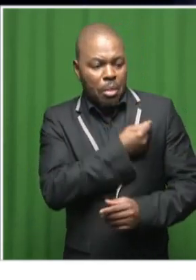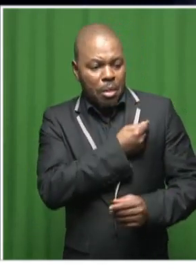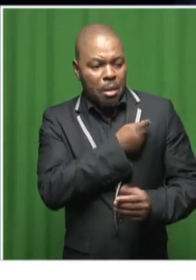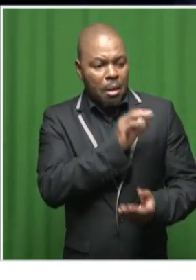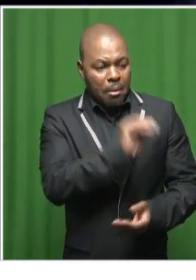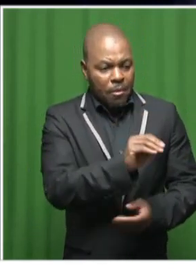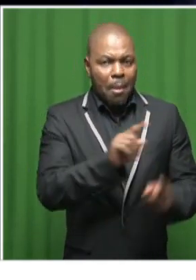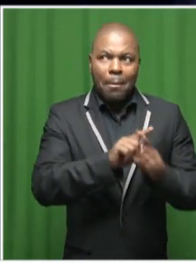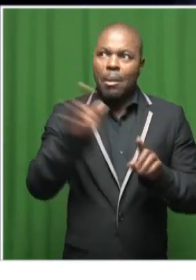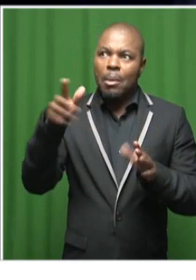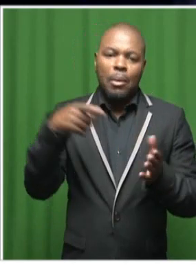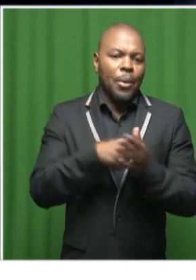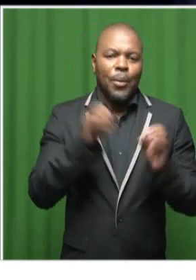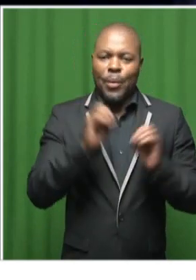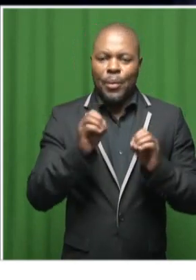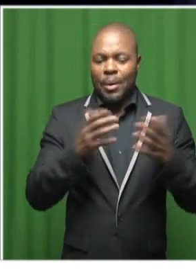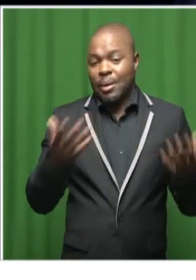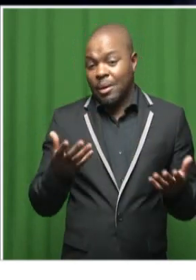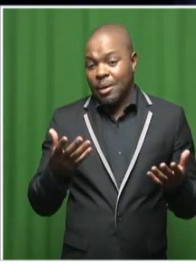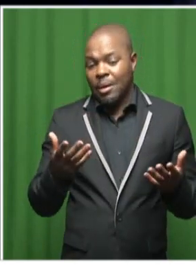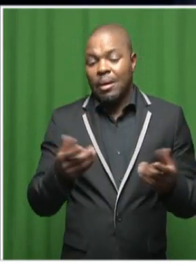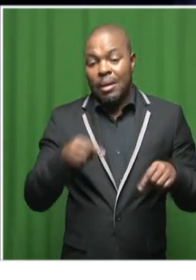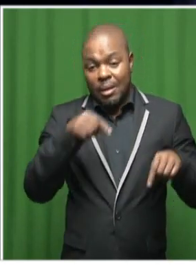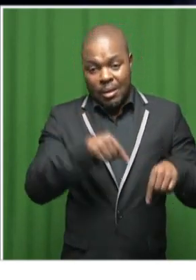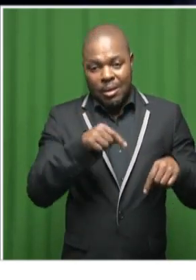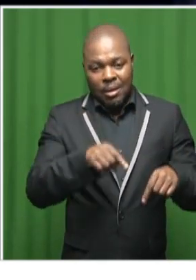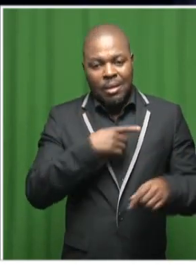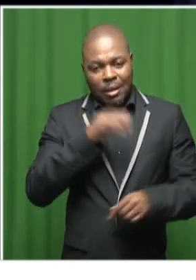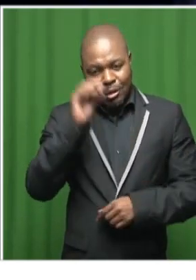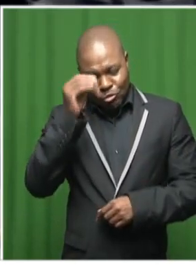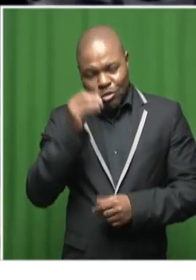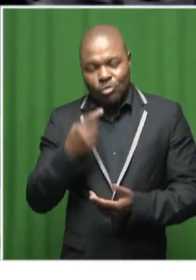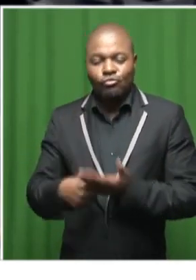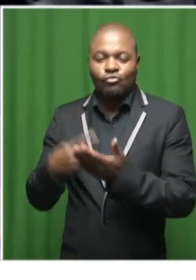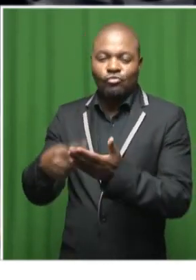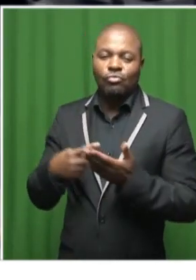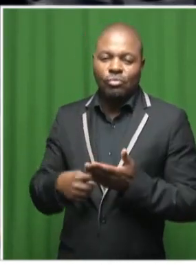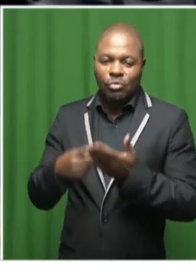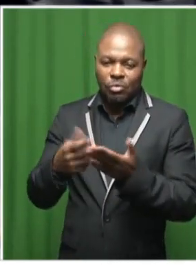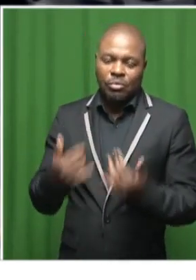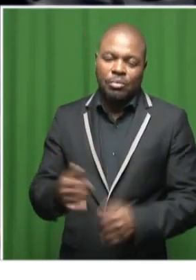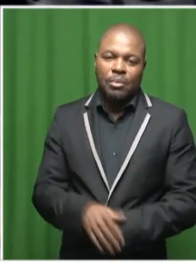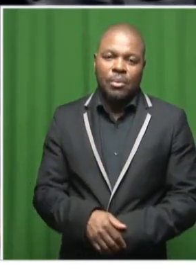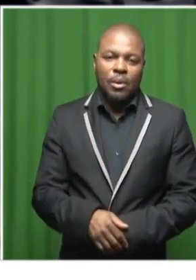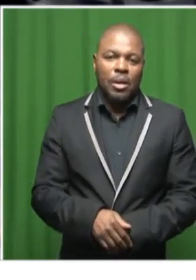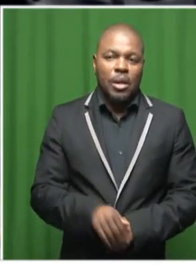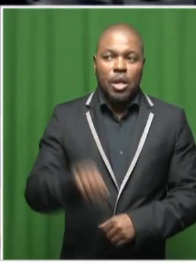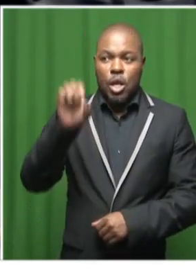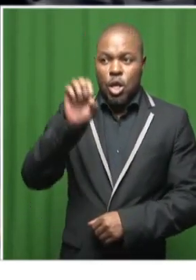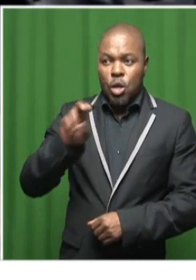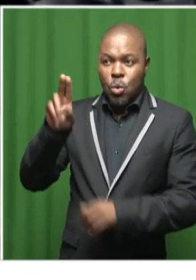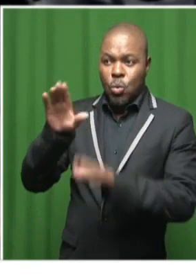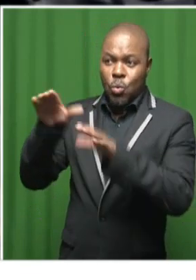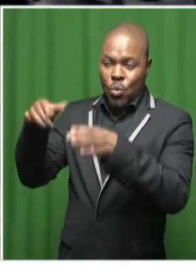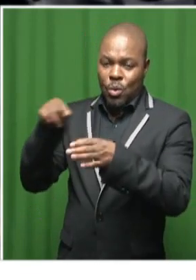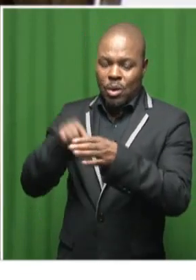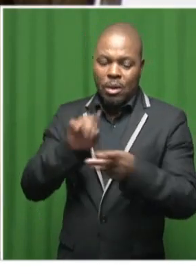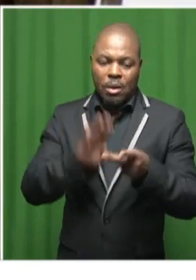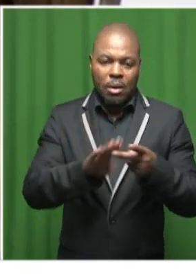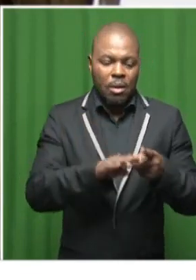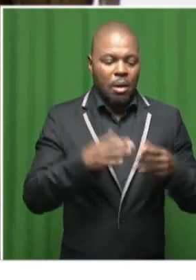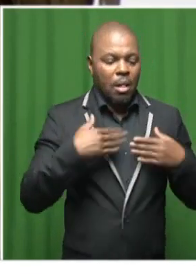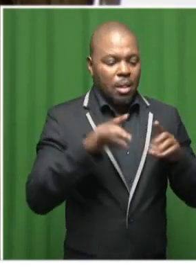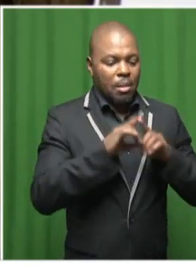them. And this is really part of the very interesting discussions that we are having. The European Union and the